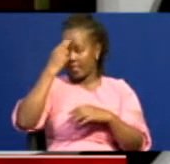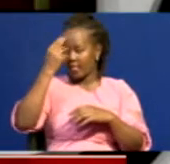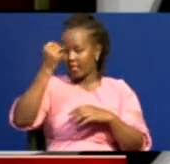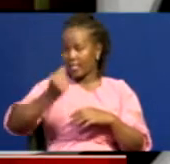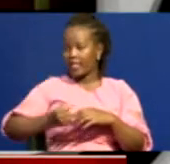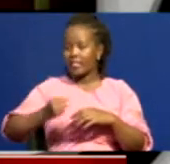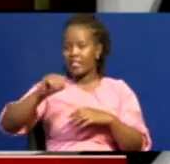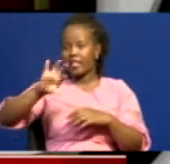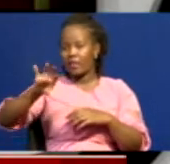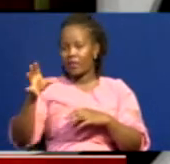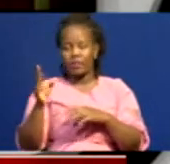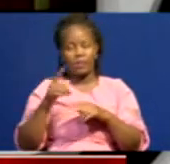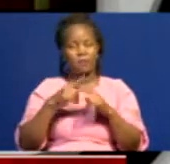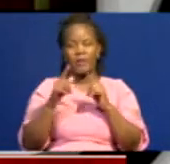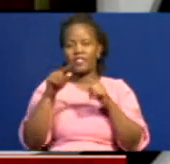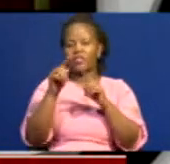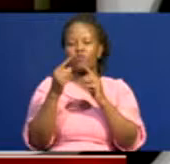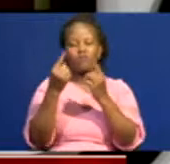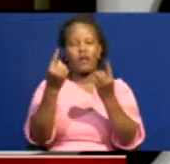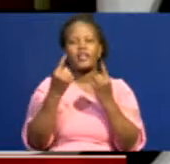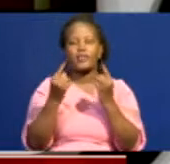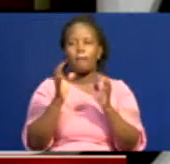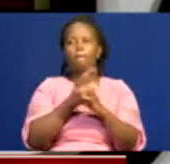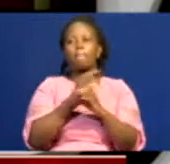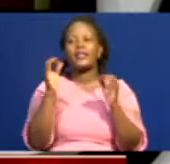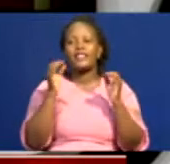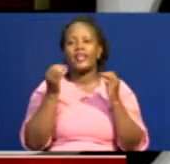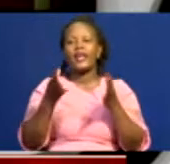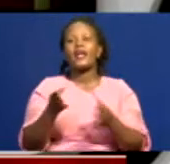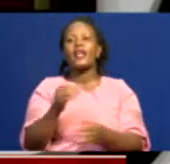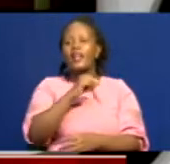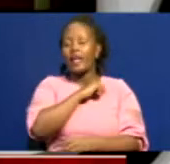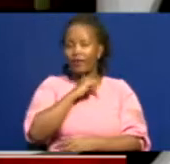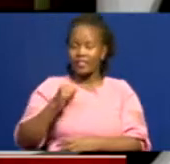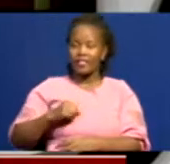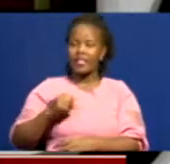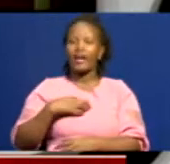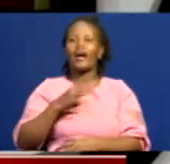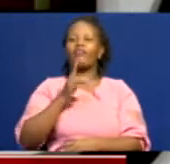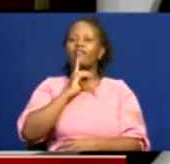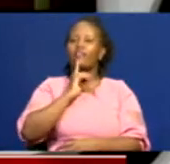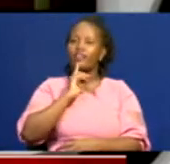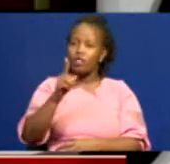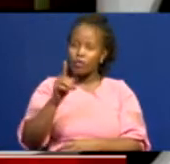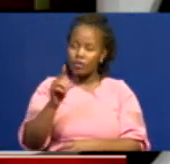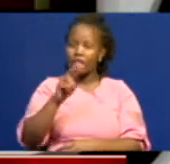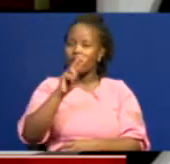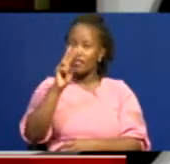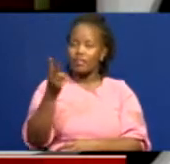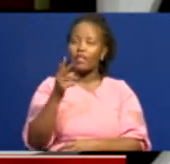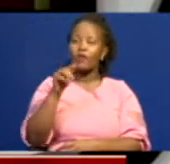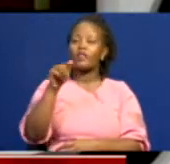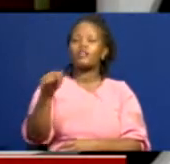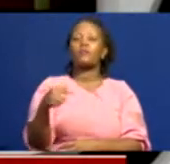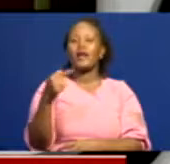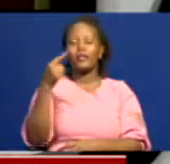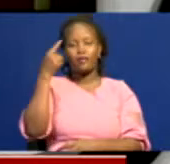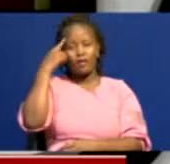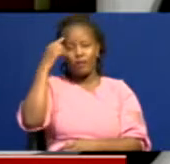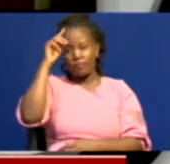but he failed to show up. Now, the senators have now issued a second summon for Governor Lenku to